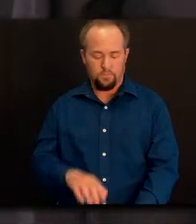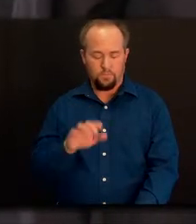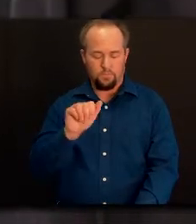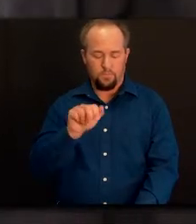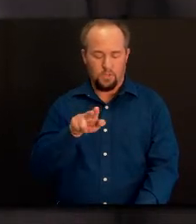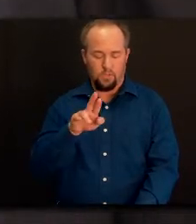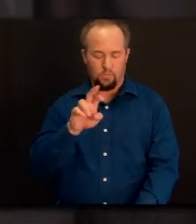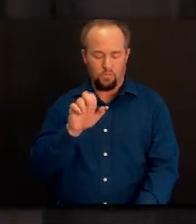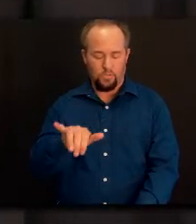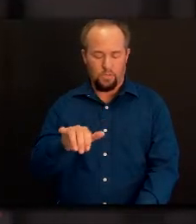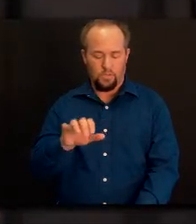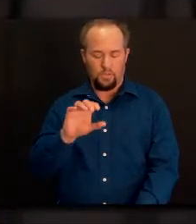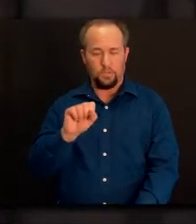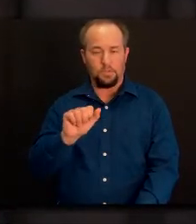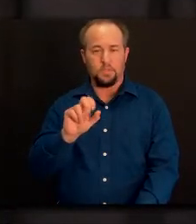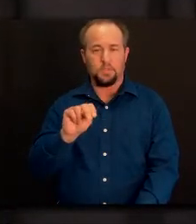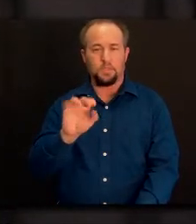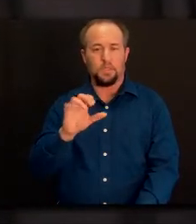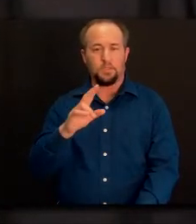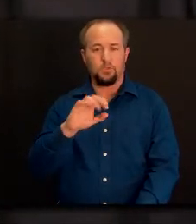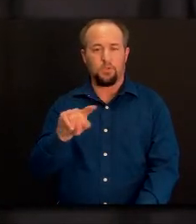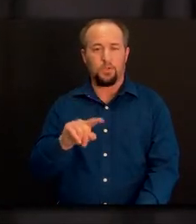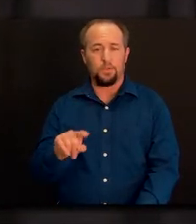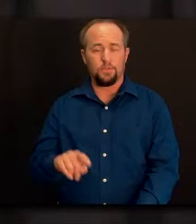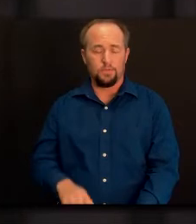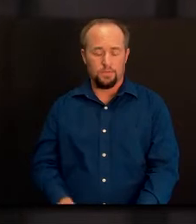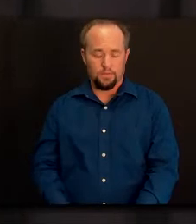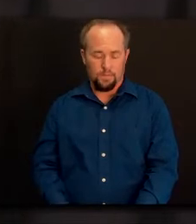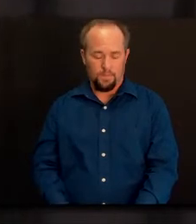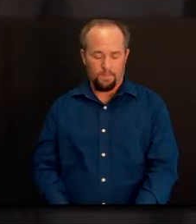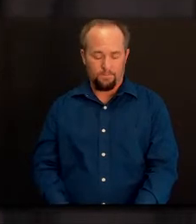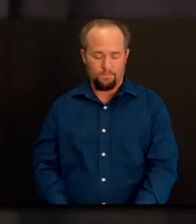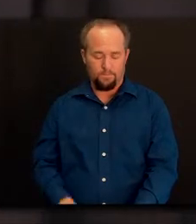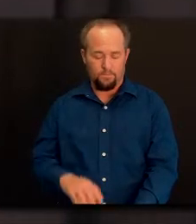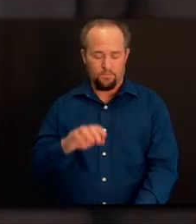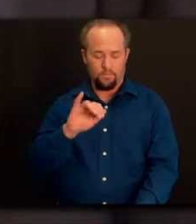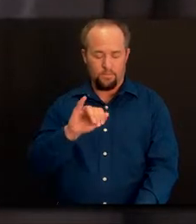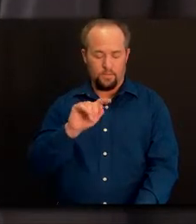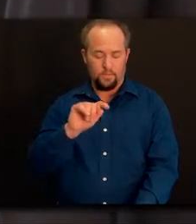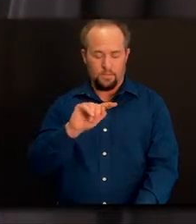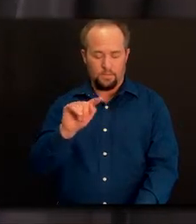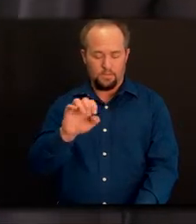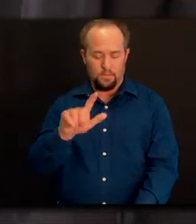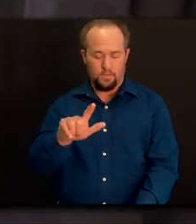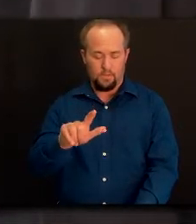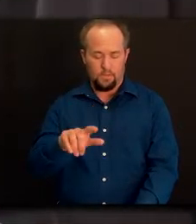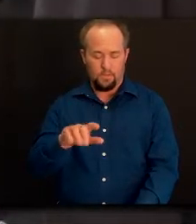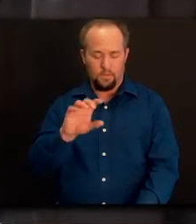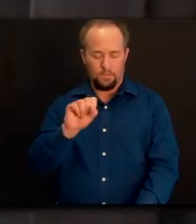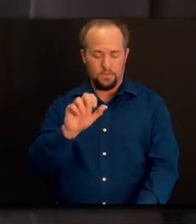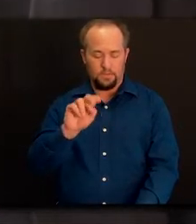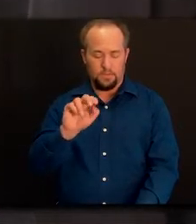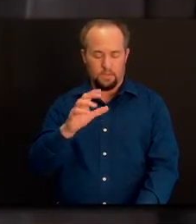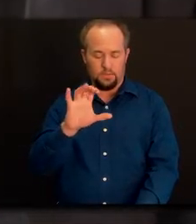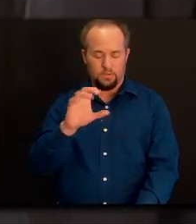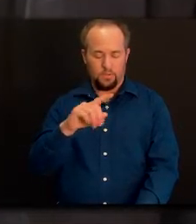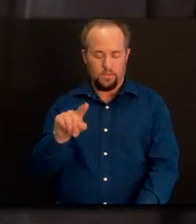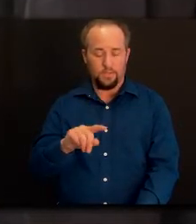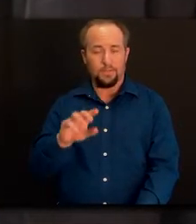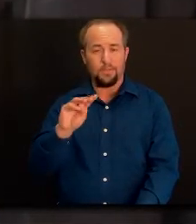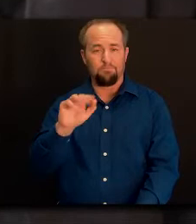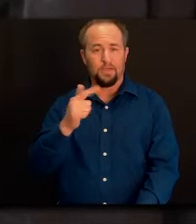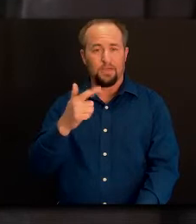Aubrey Christine Sanchez. Itzel Violeta Sanchez Magana.